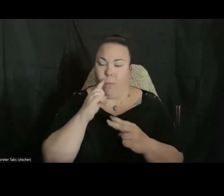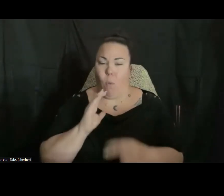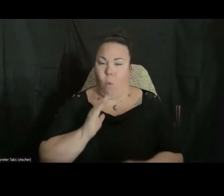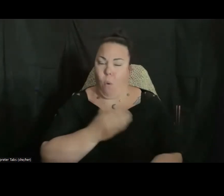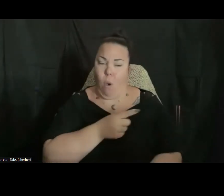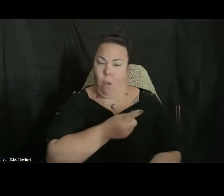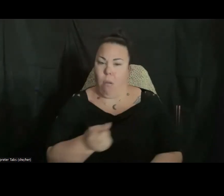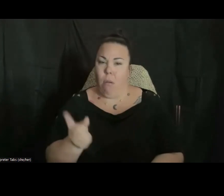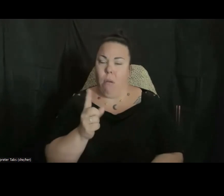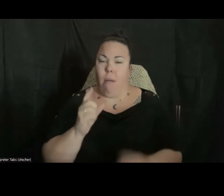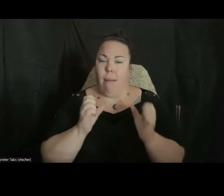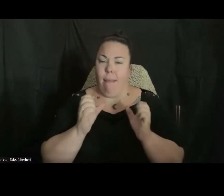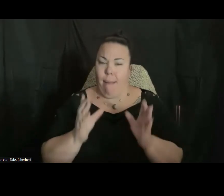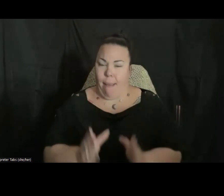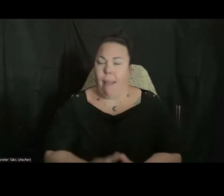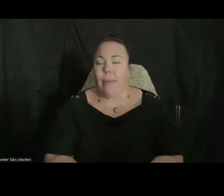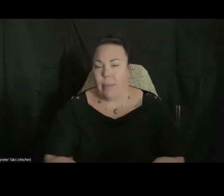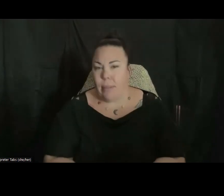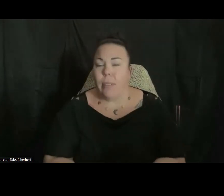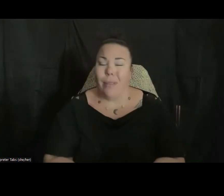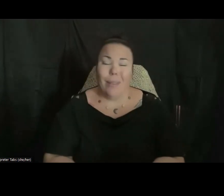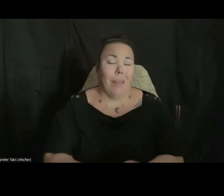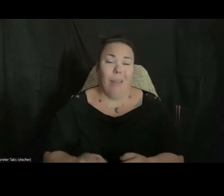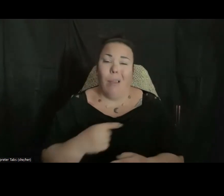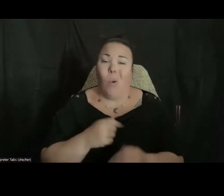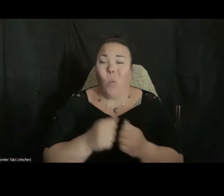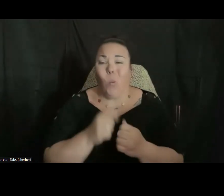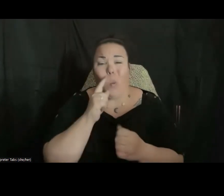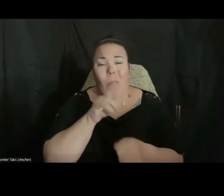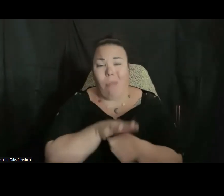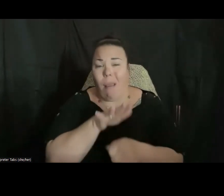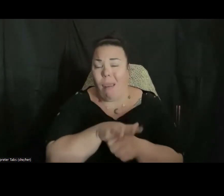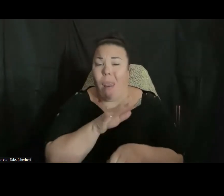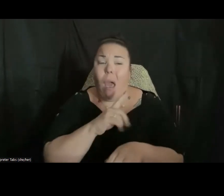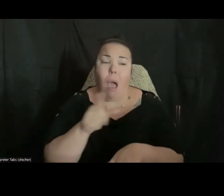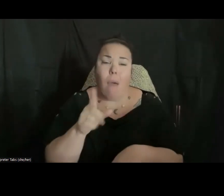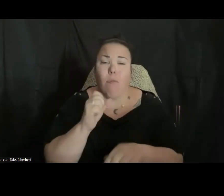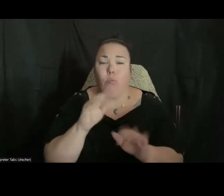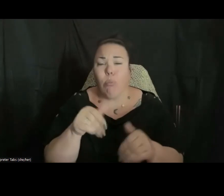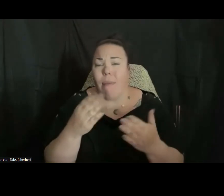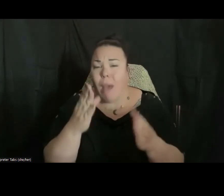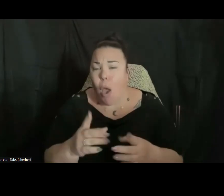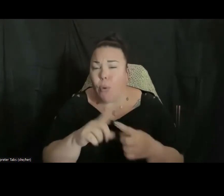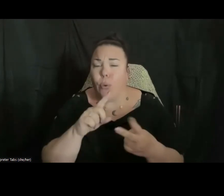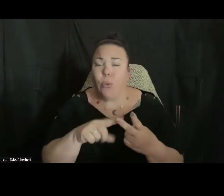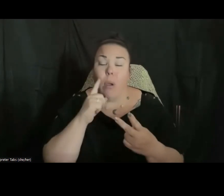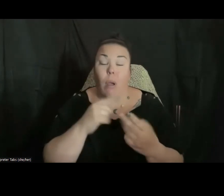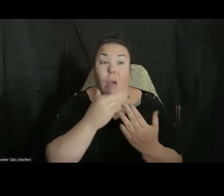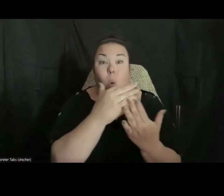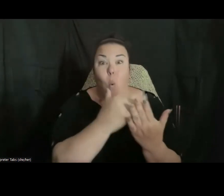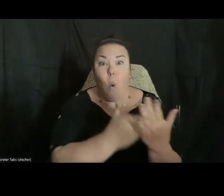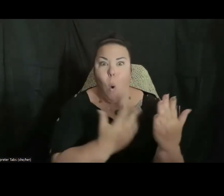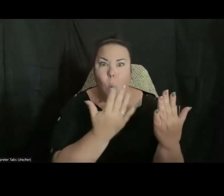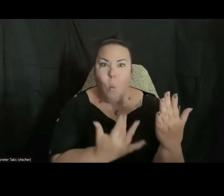really impacted by wait lists and lack of practitioners, especially when we talk about some of these very rural communities, right?